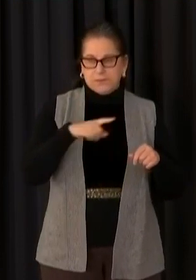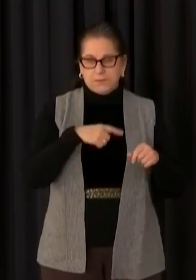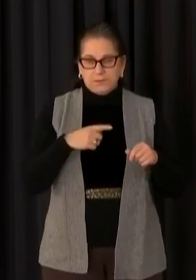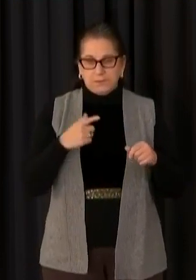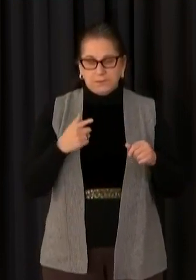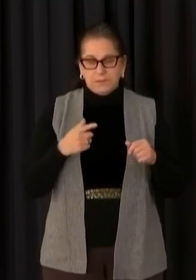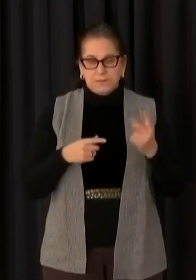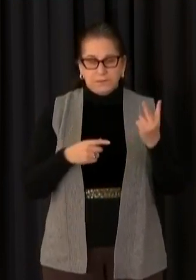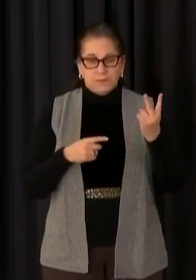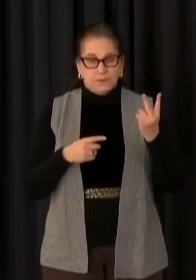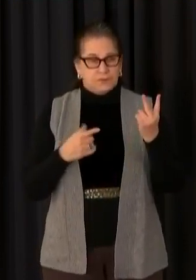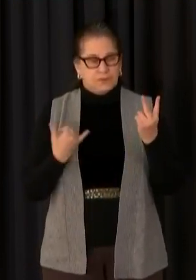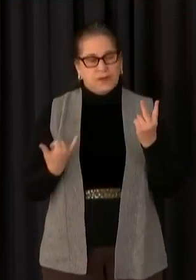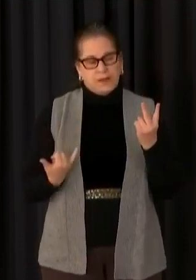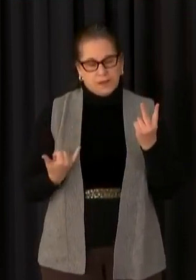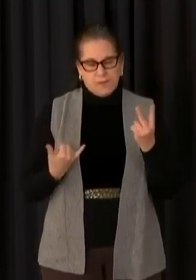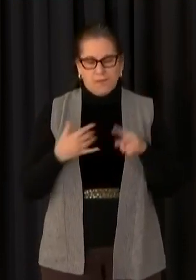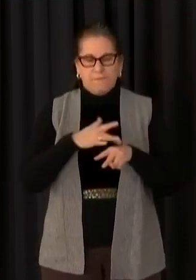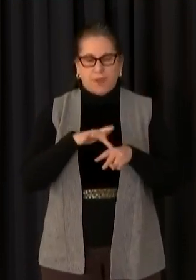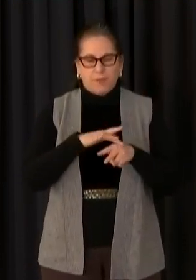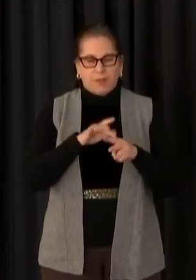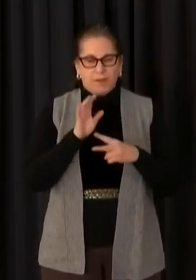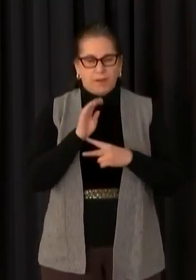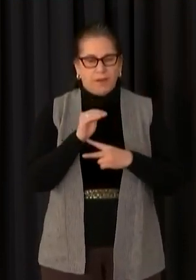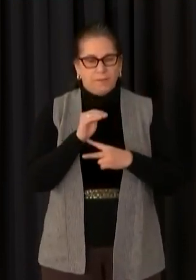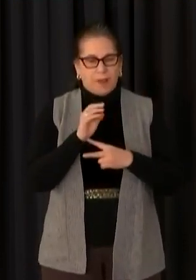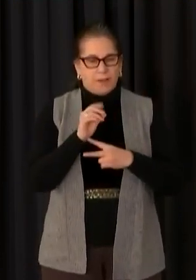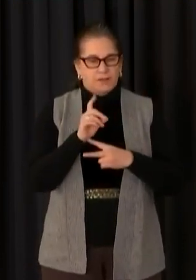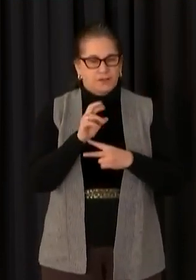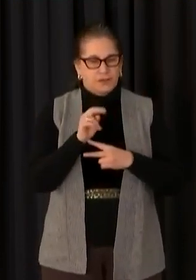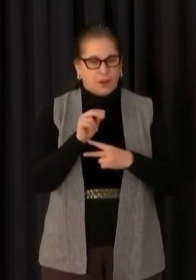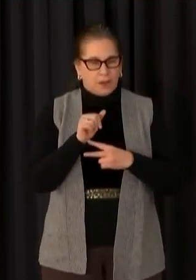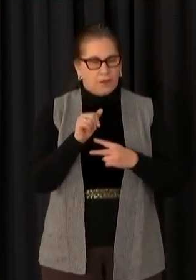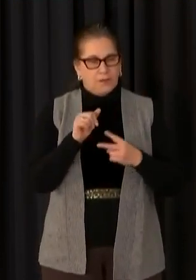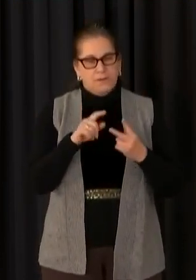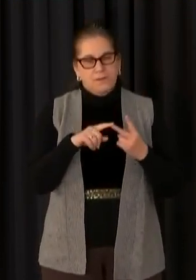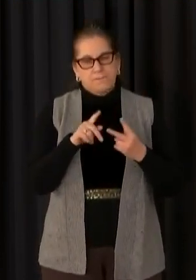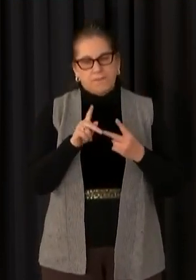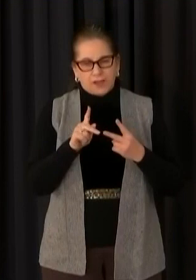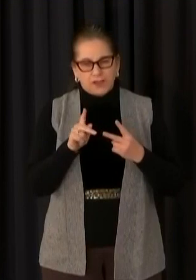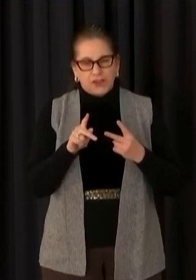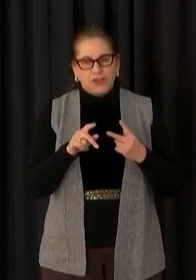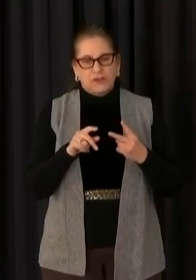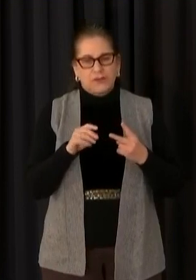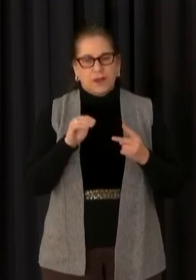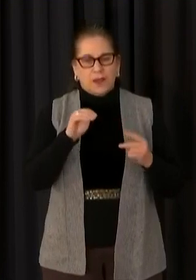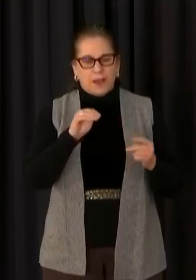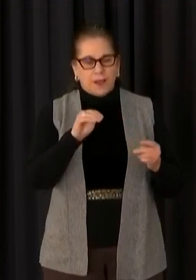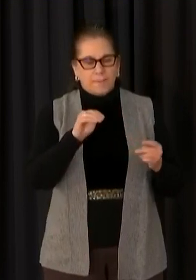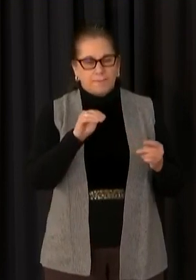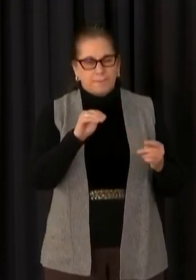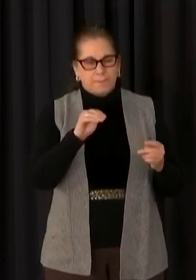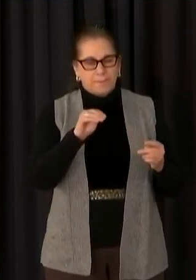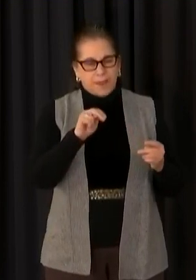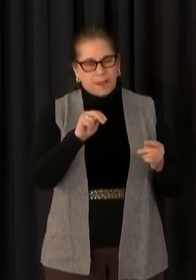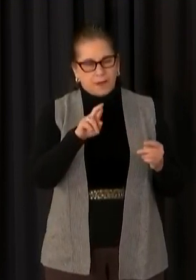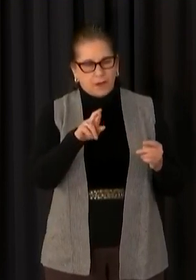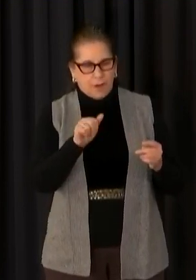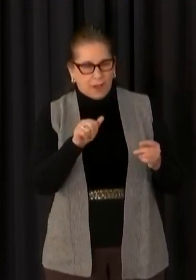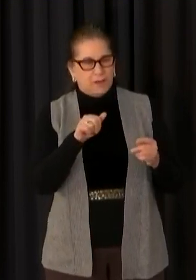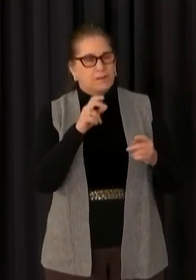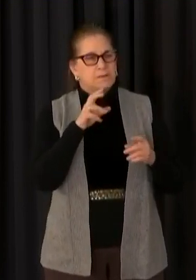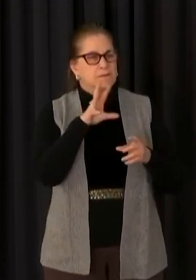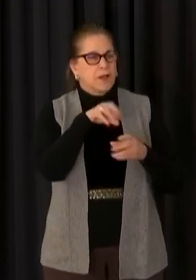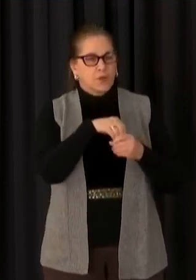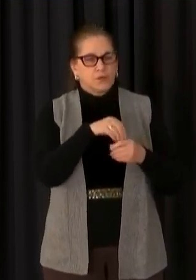The two that are currently available are mRNA vaccines that have storage requirements. One has to be at ultra